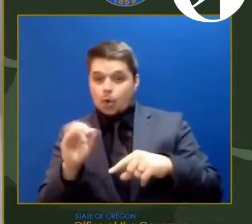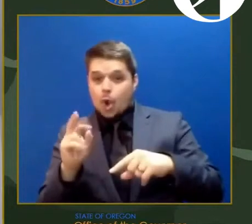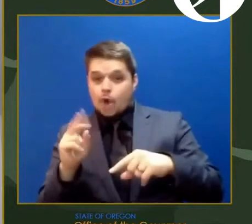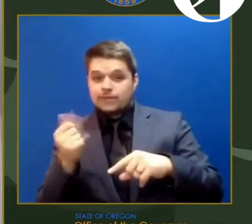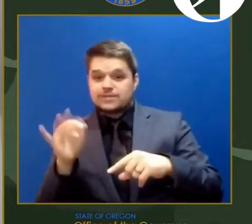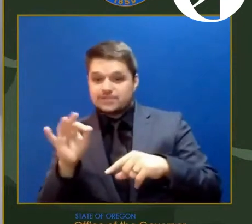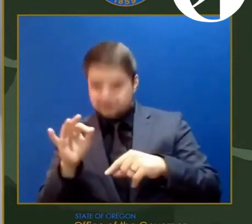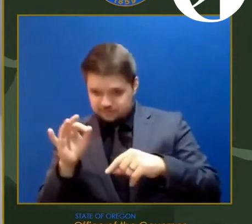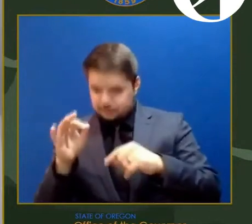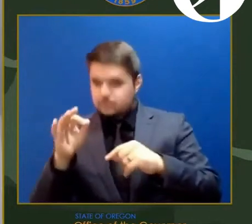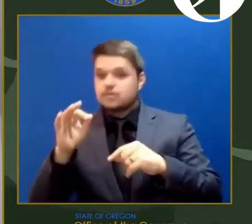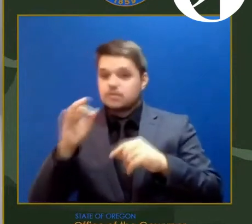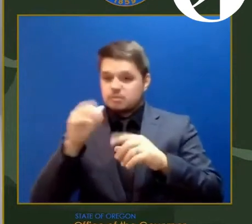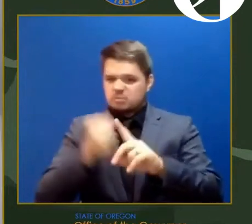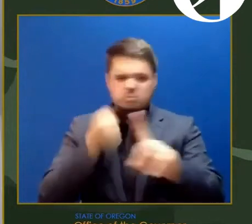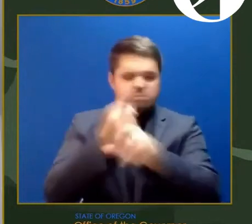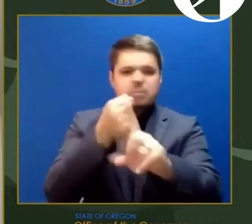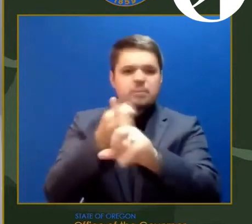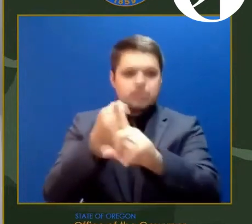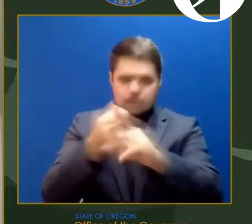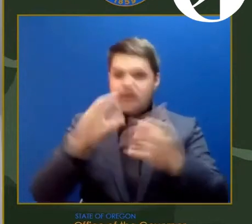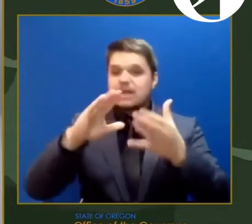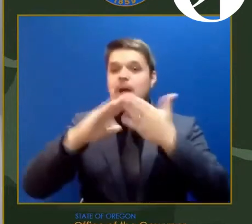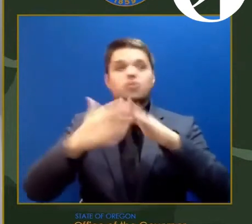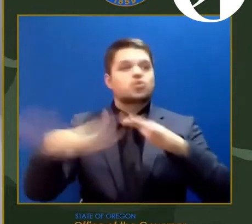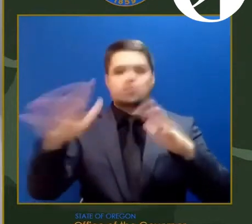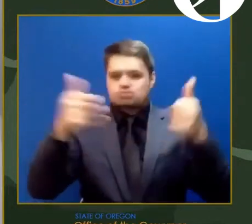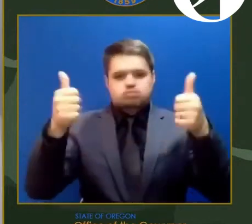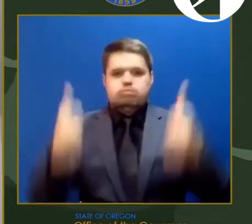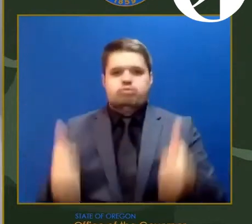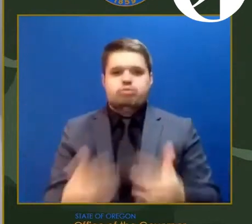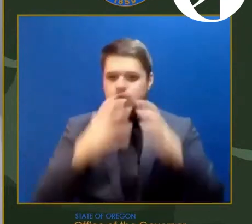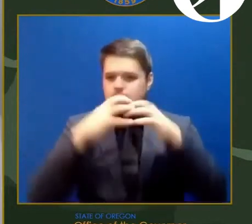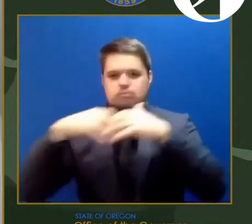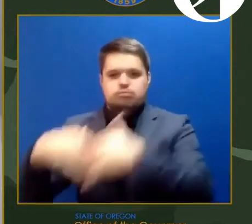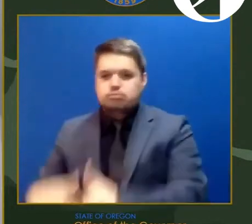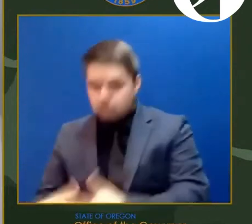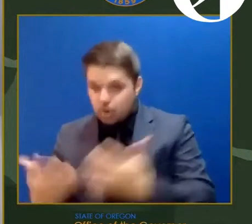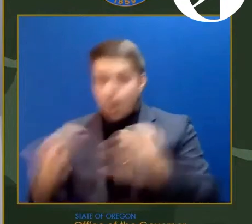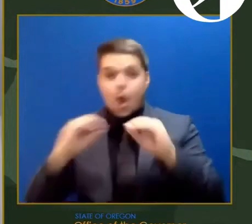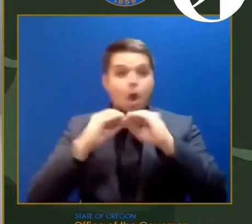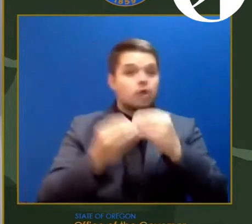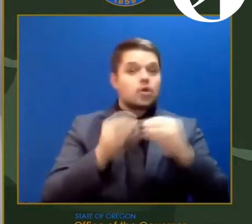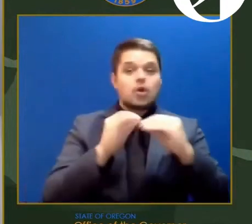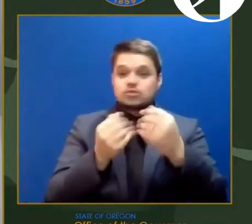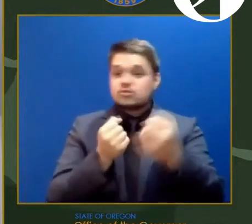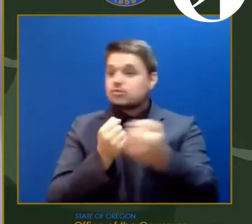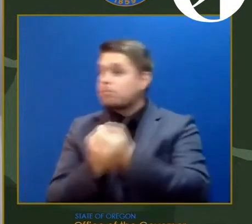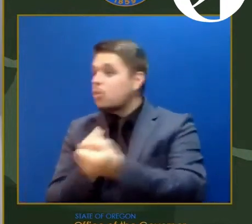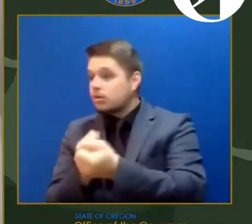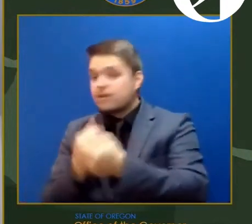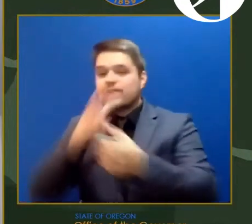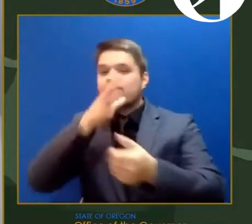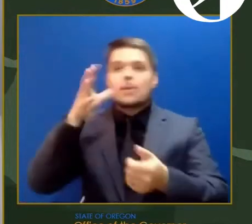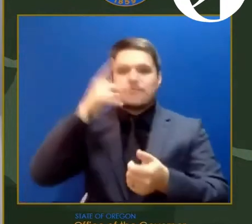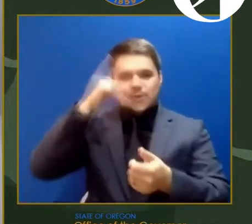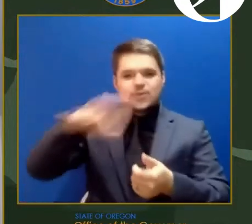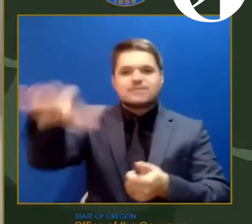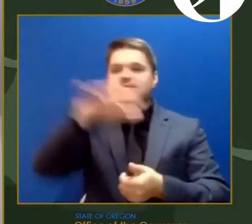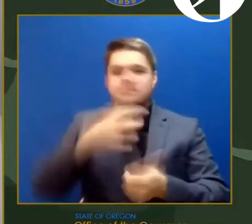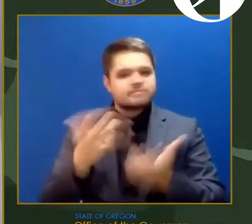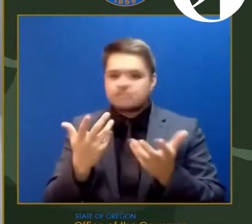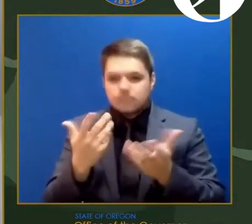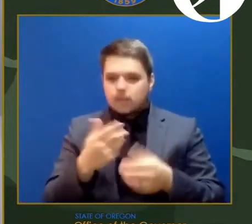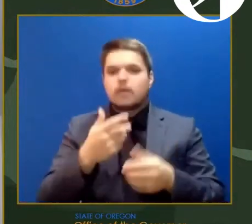I work for an organization that actually serves farm worker communities. So we started off the conversation with a worker lens, and then we were starting to